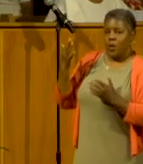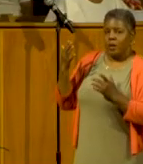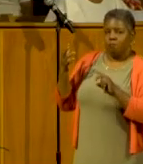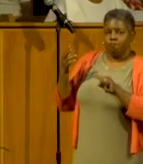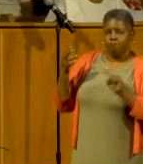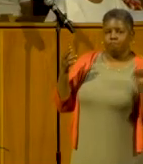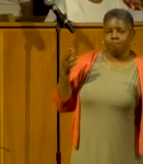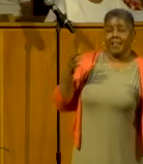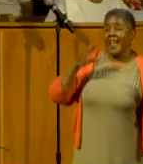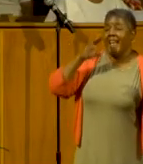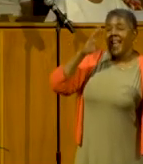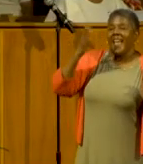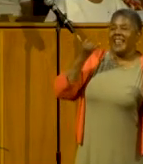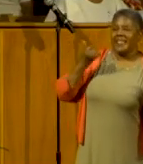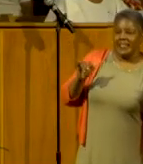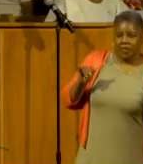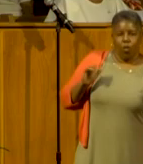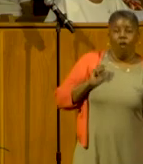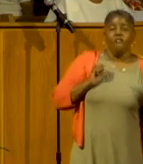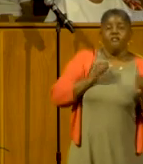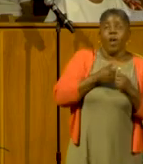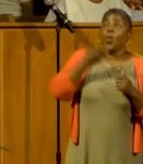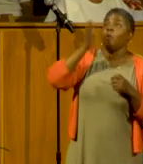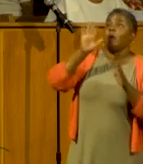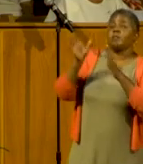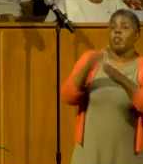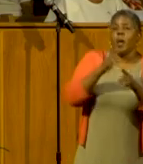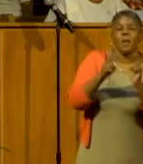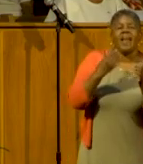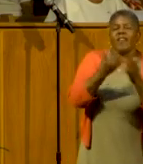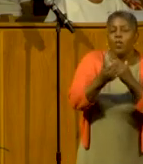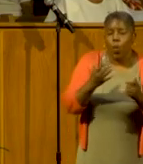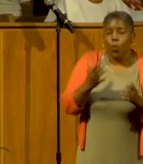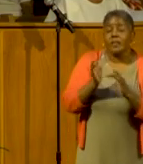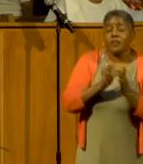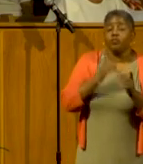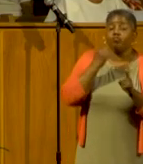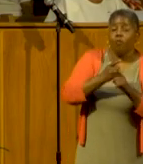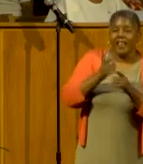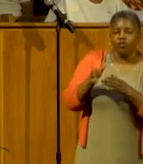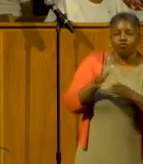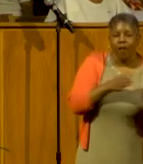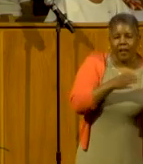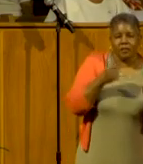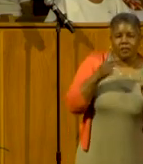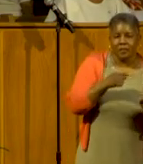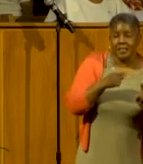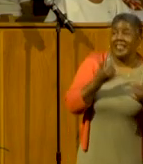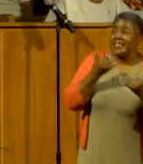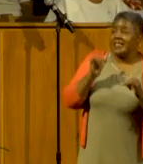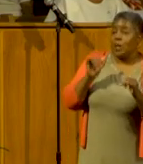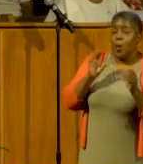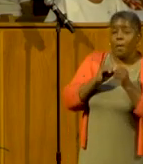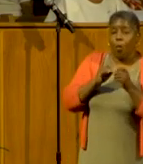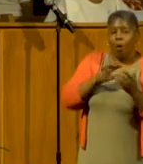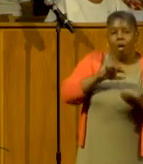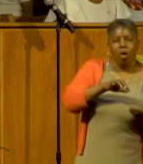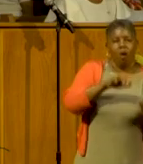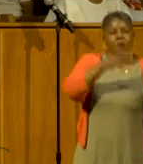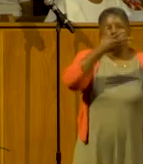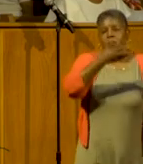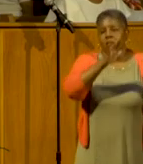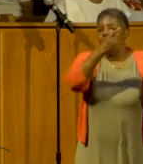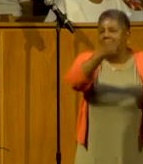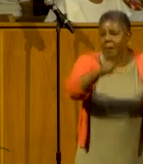he never got off of track of God's plan for him. But even though he was on the right track, there were still more unstable